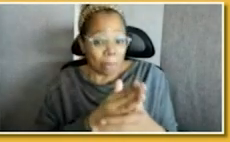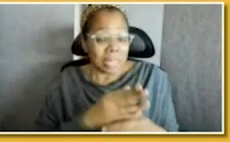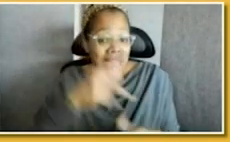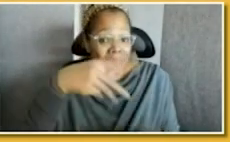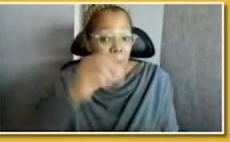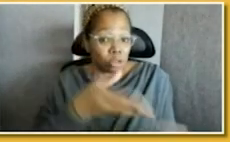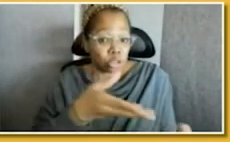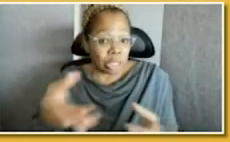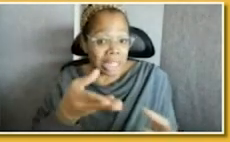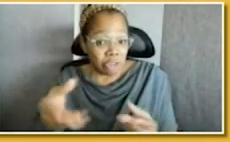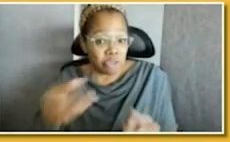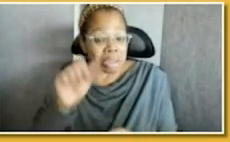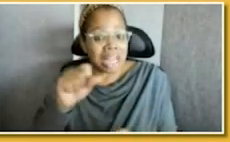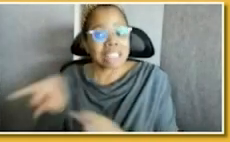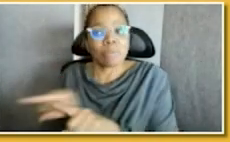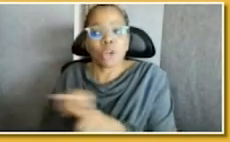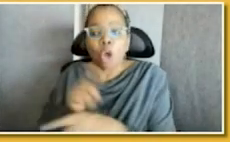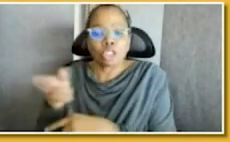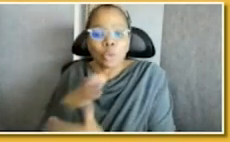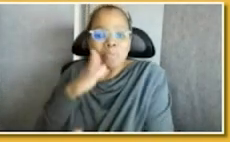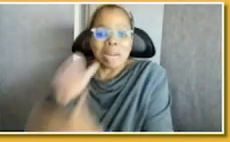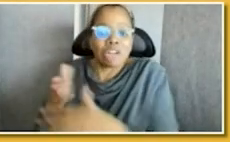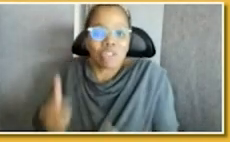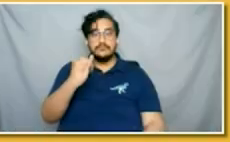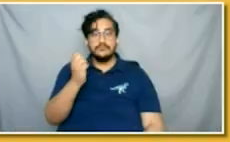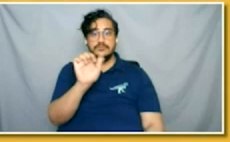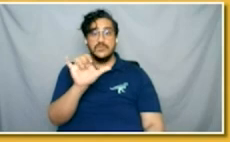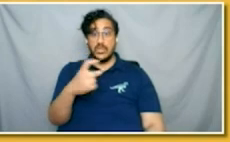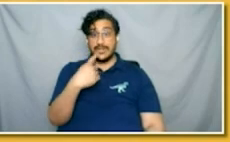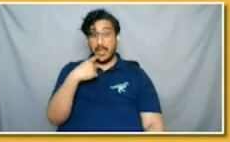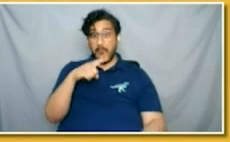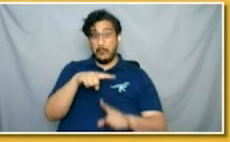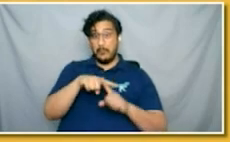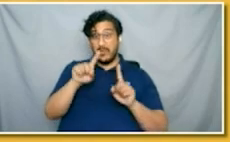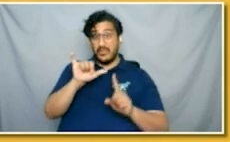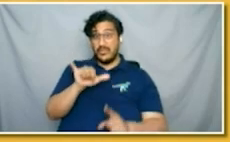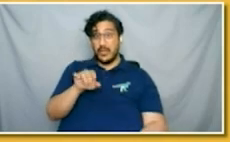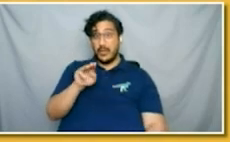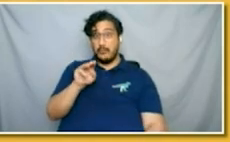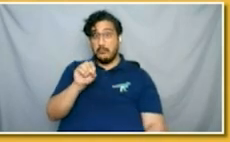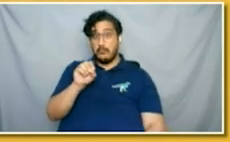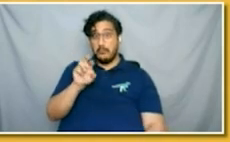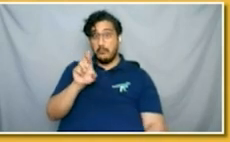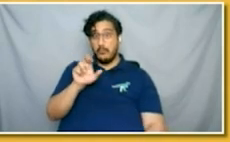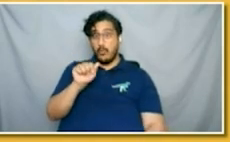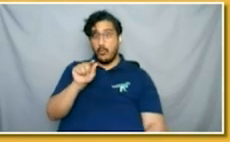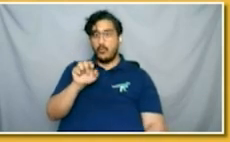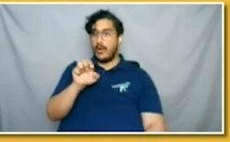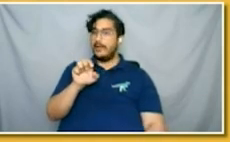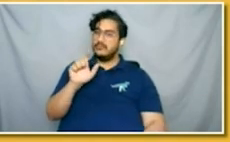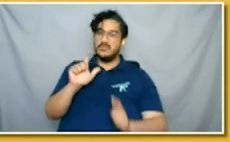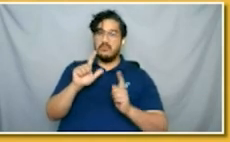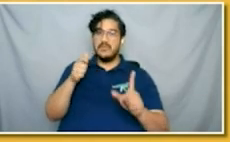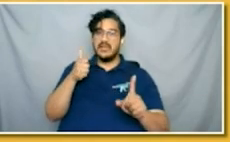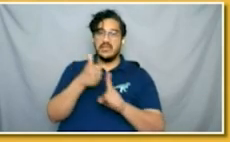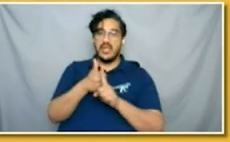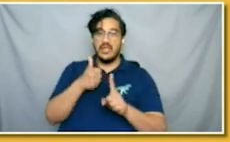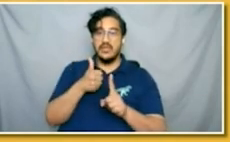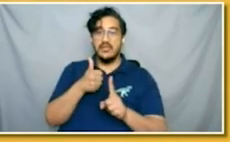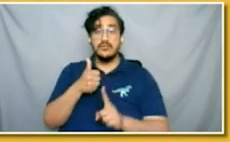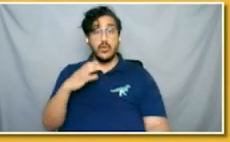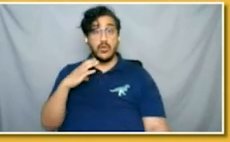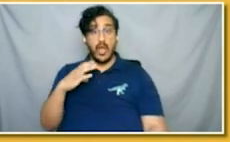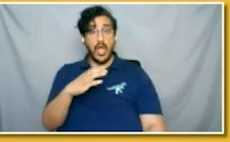Jay said there. But that morale takes the biggest hit. So the Congress is on our side in